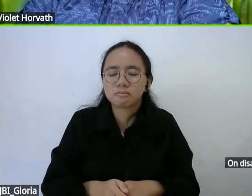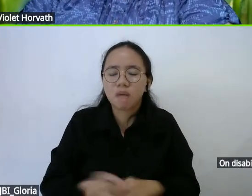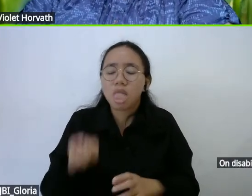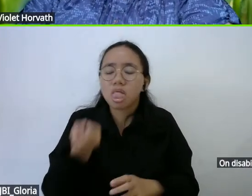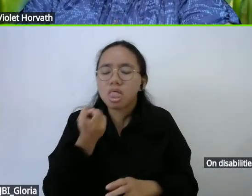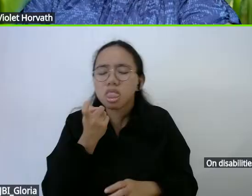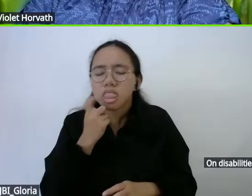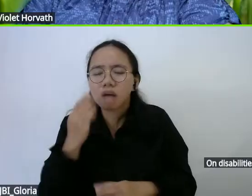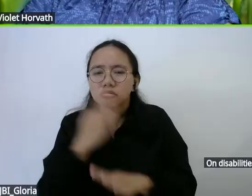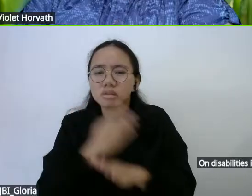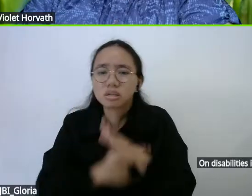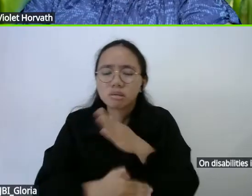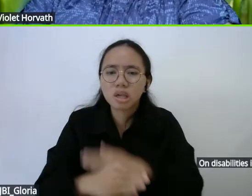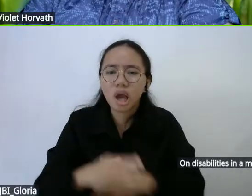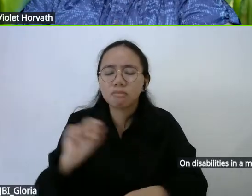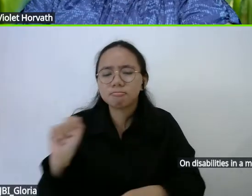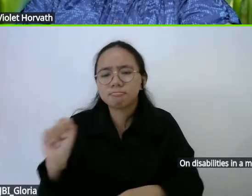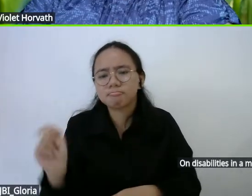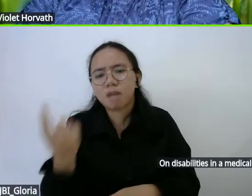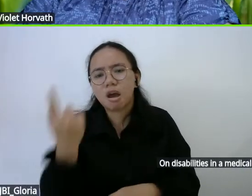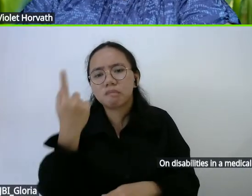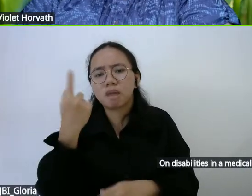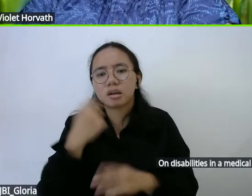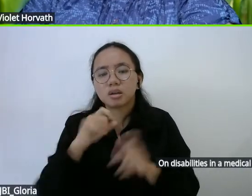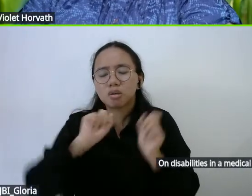was absolutely astounding.